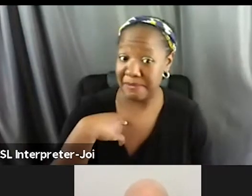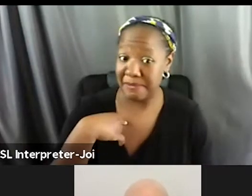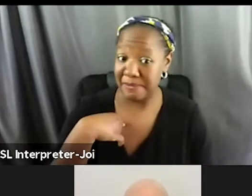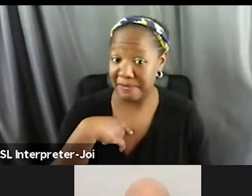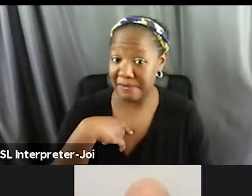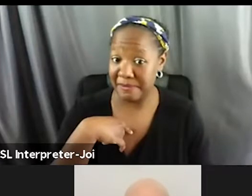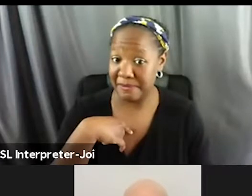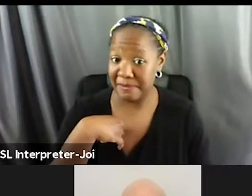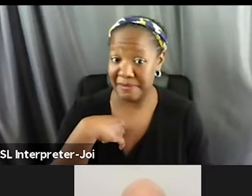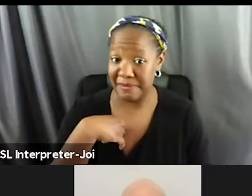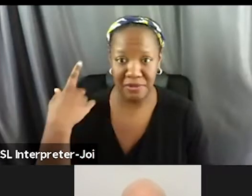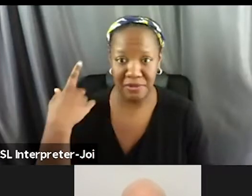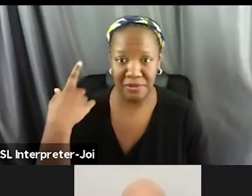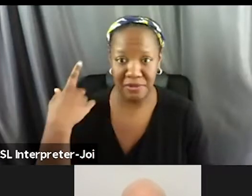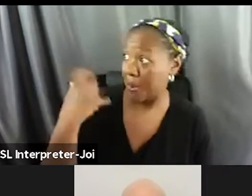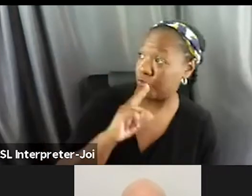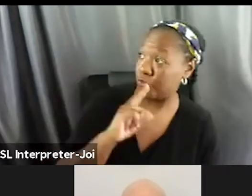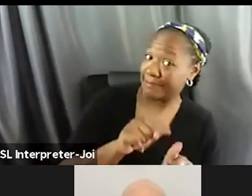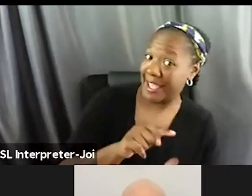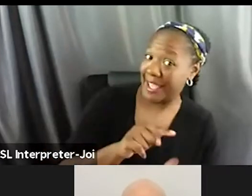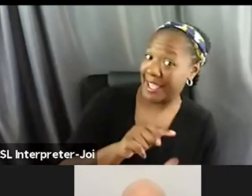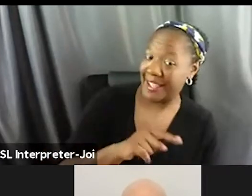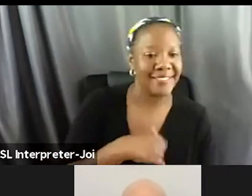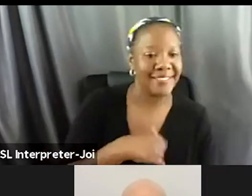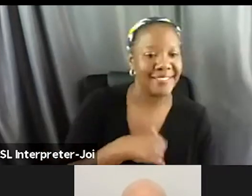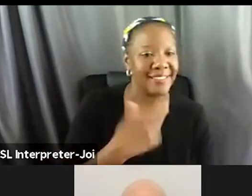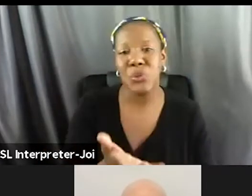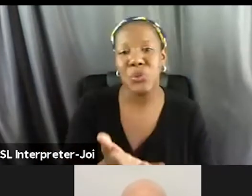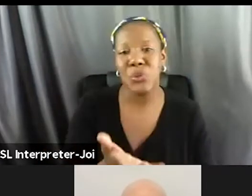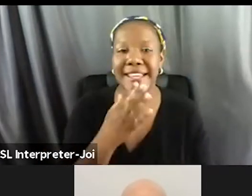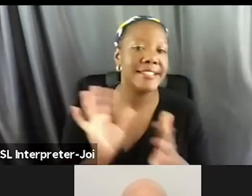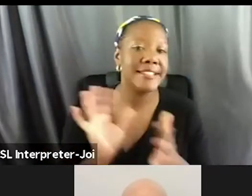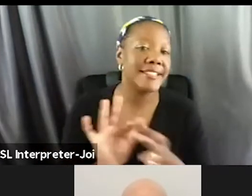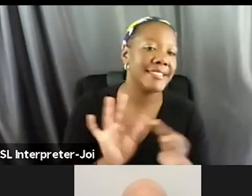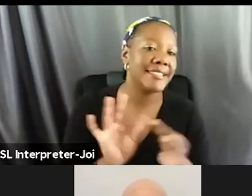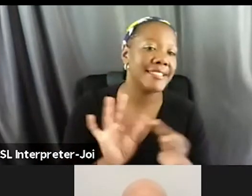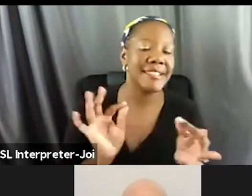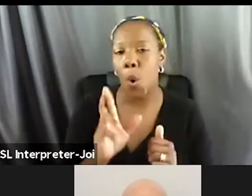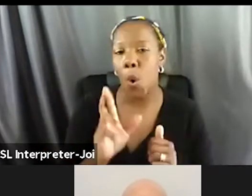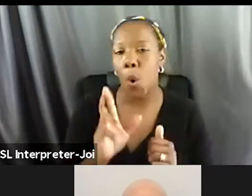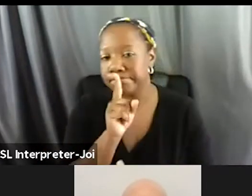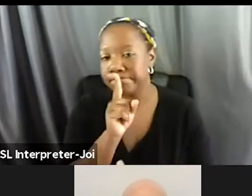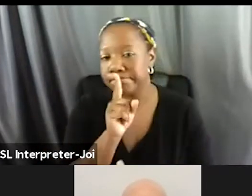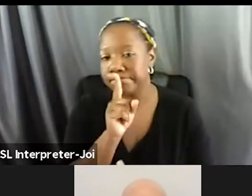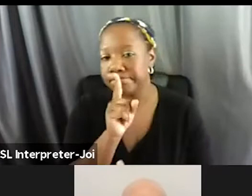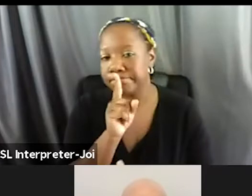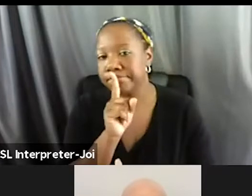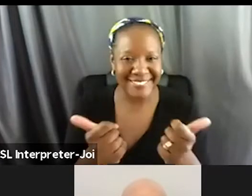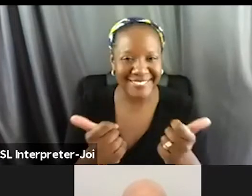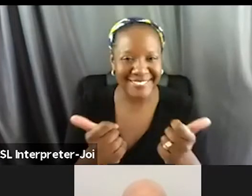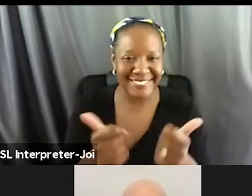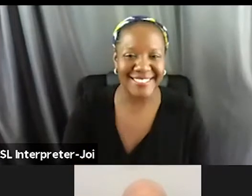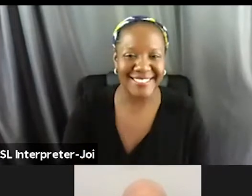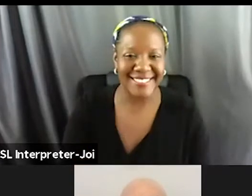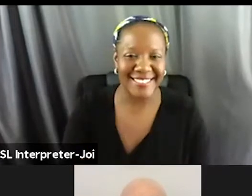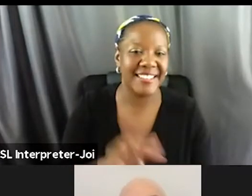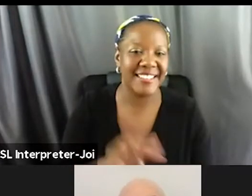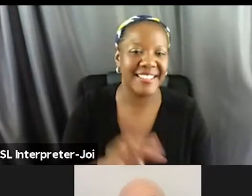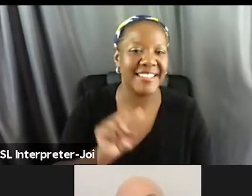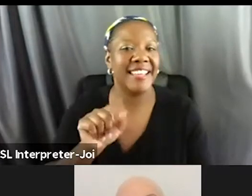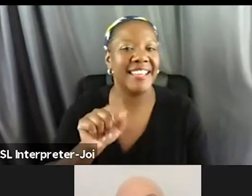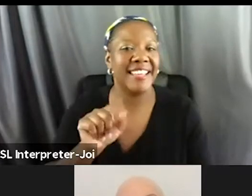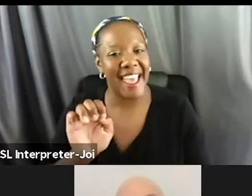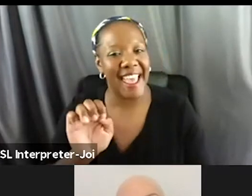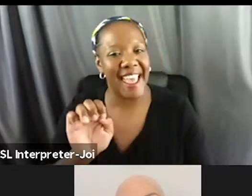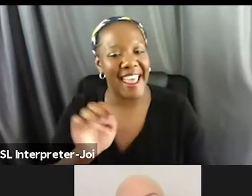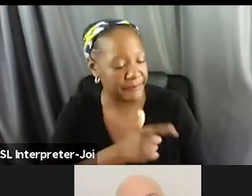respond. You can say as much or as little or as not as all as you would like. I was just going to say, as